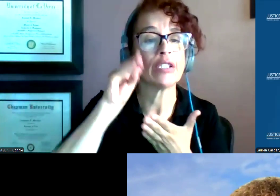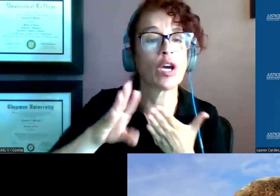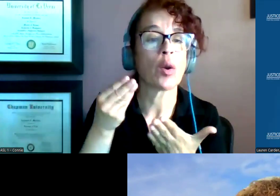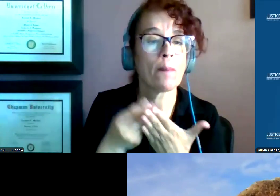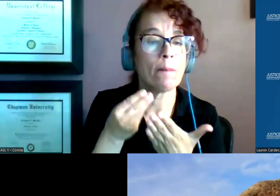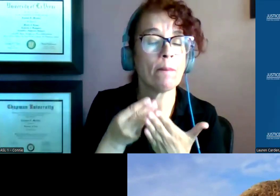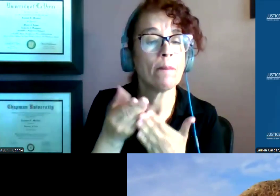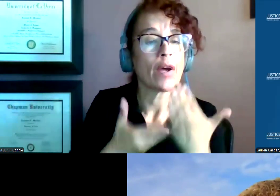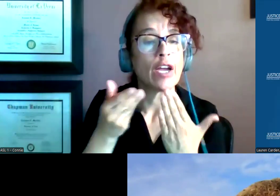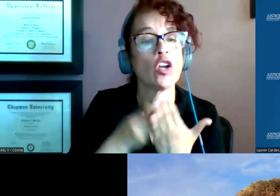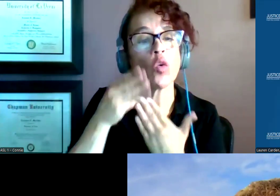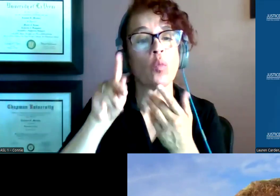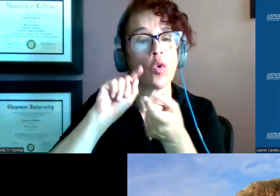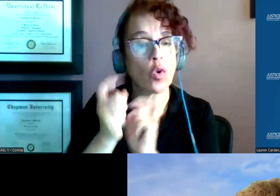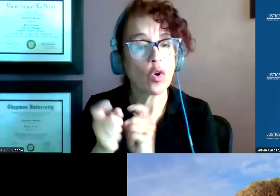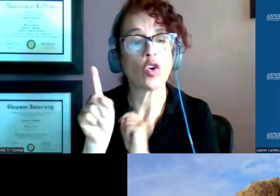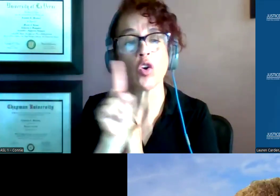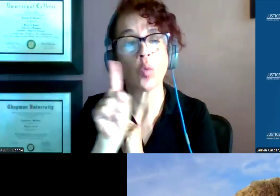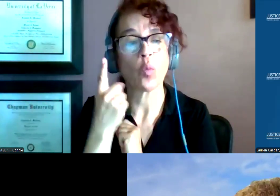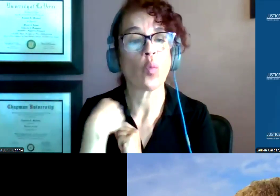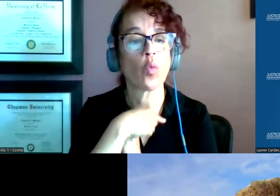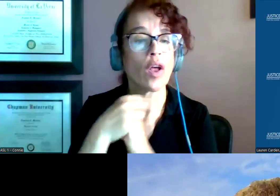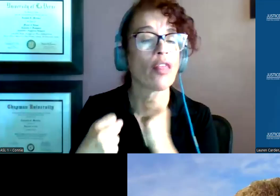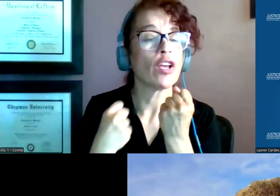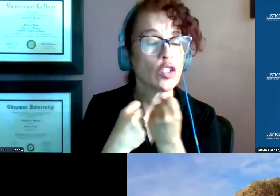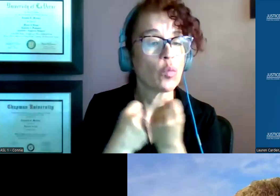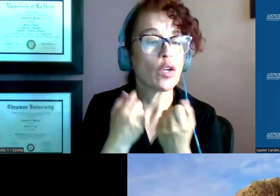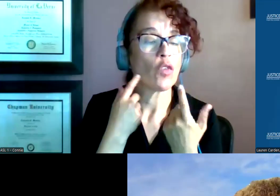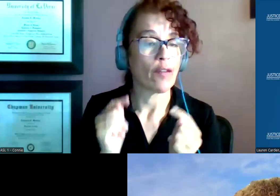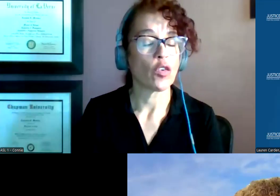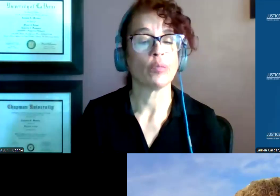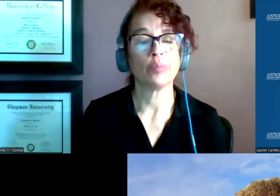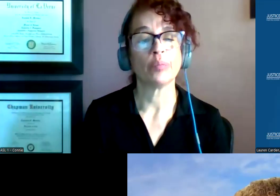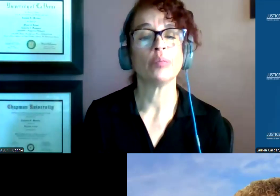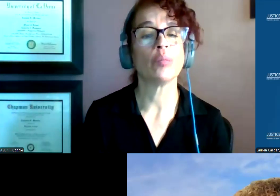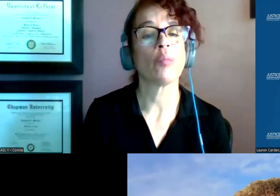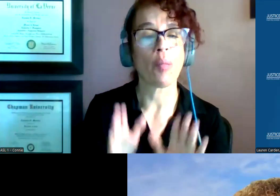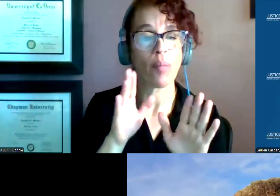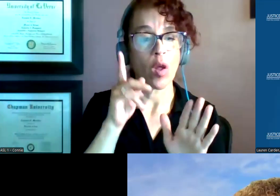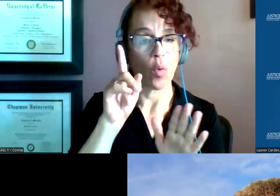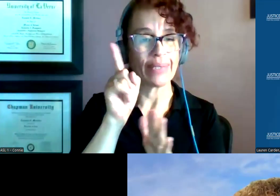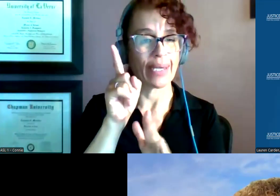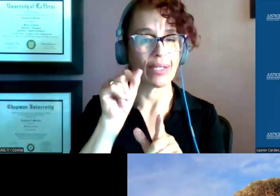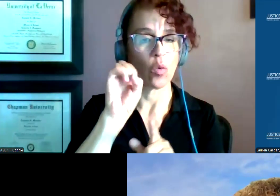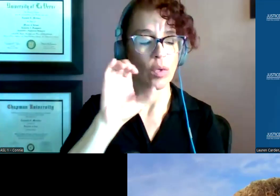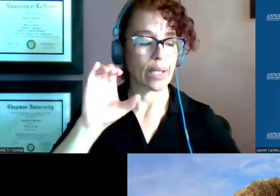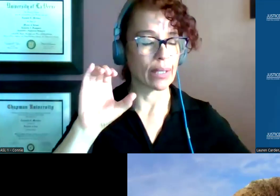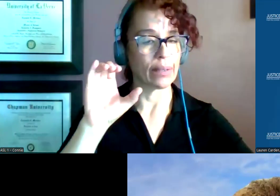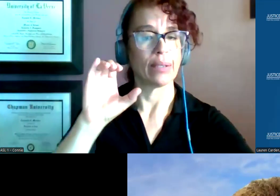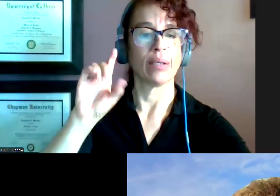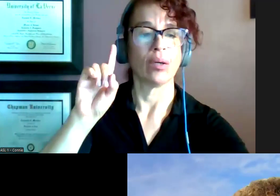asks or program changes, and we're supportive of both these efforts. Hold on one second.